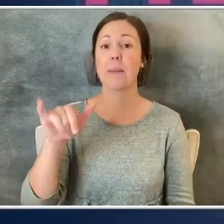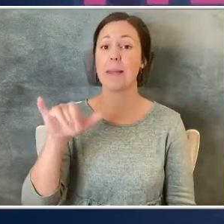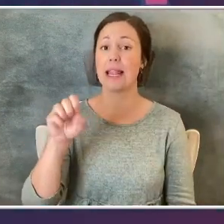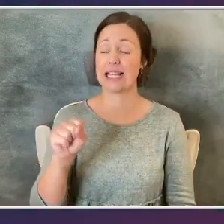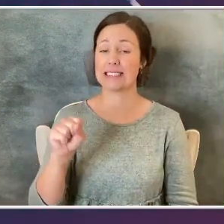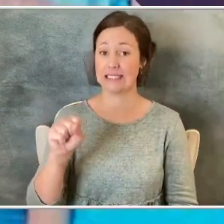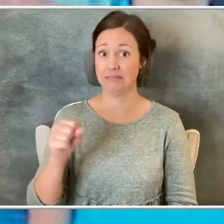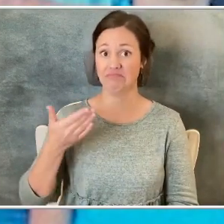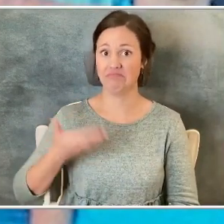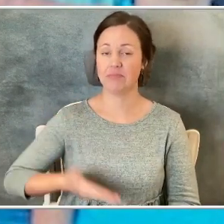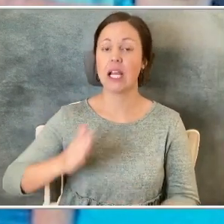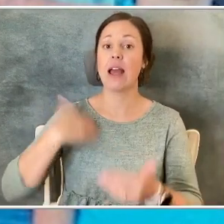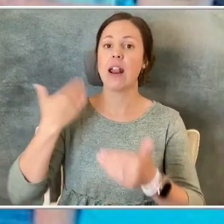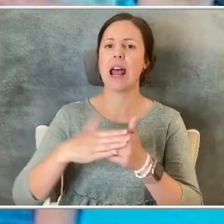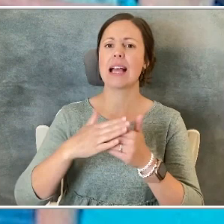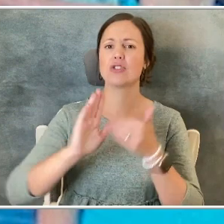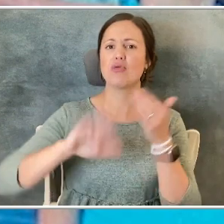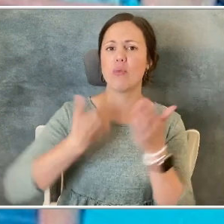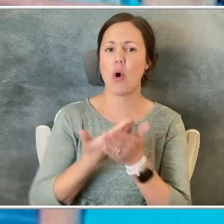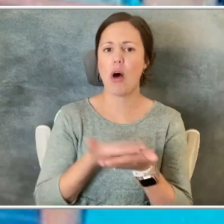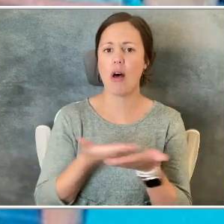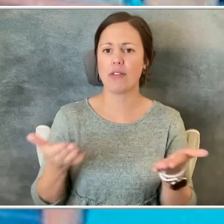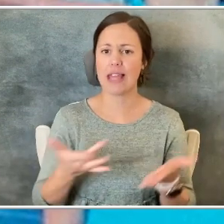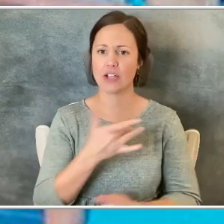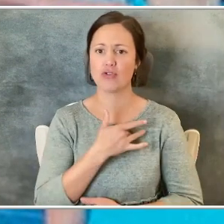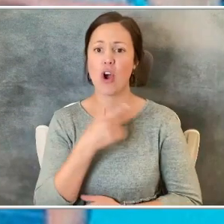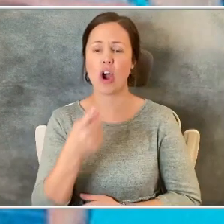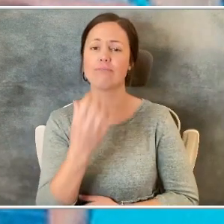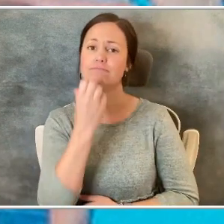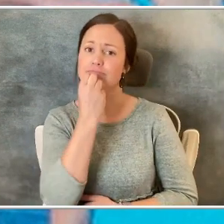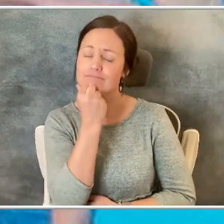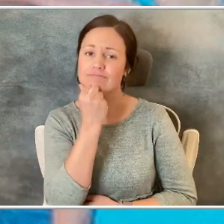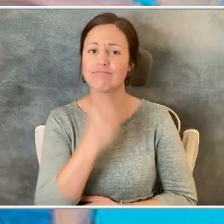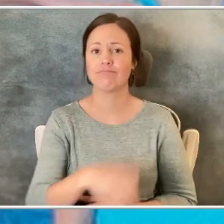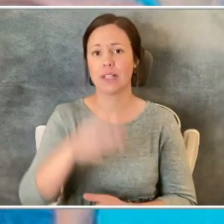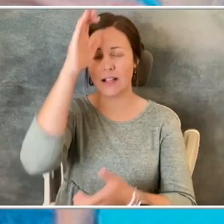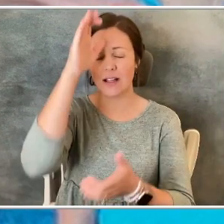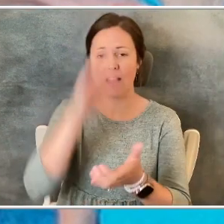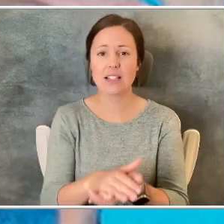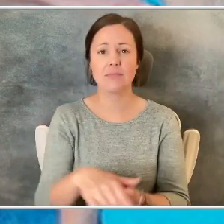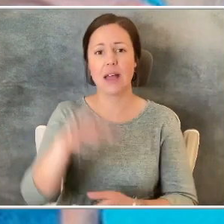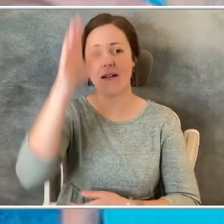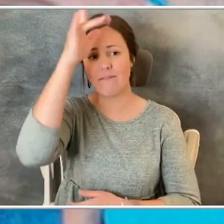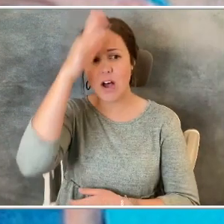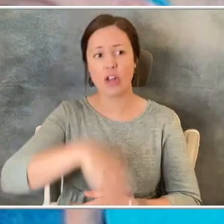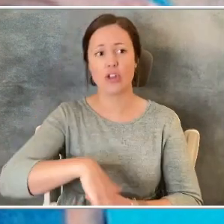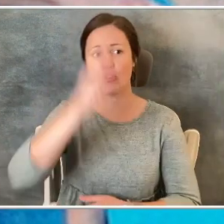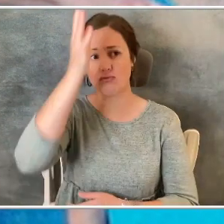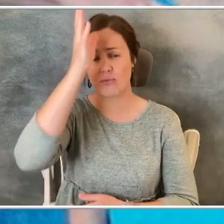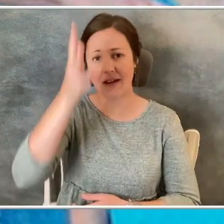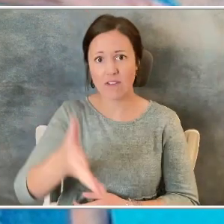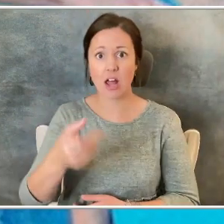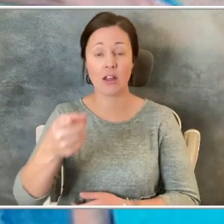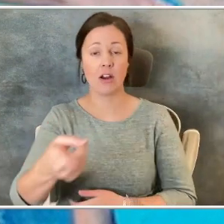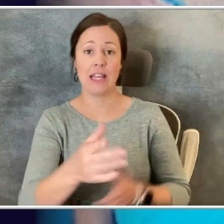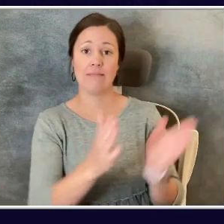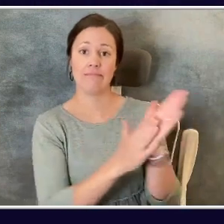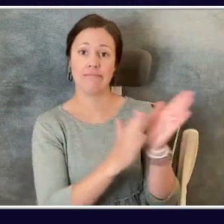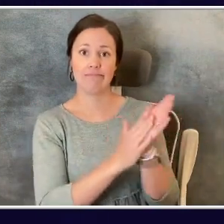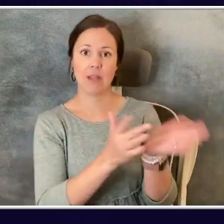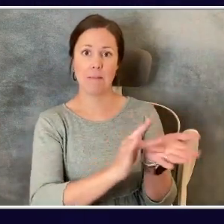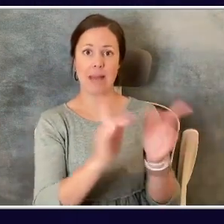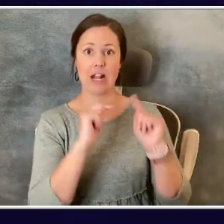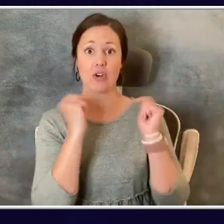All Things Heart, how this beloved husband, father, and grandfather credits the medical team here with saving his